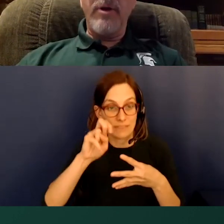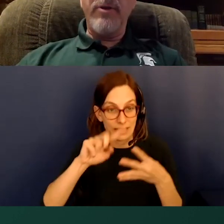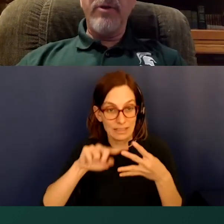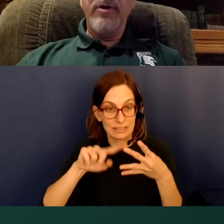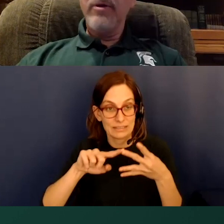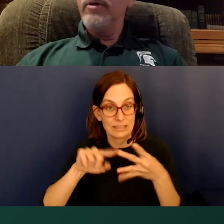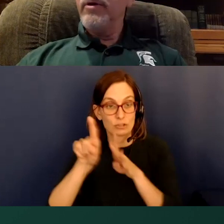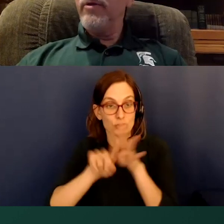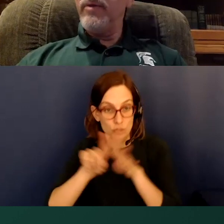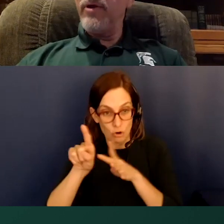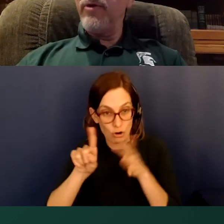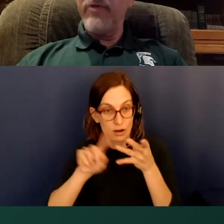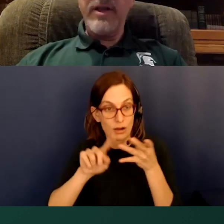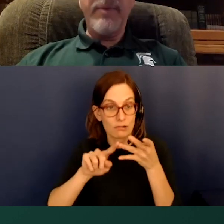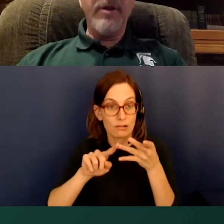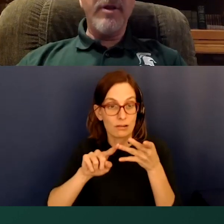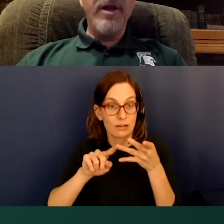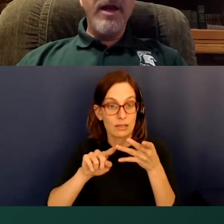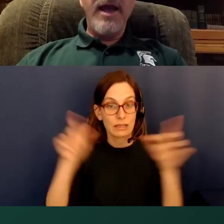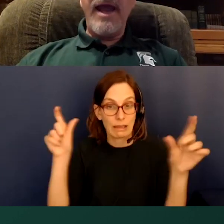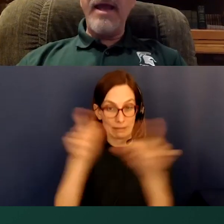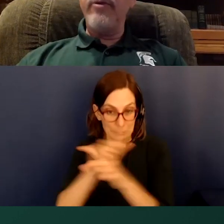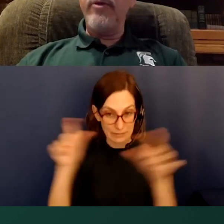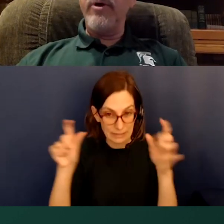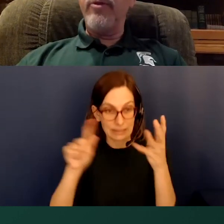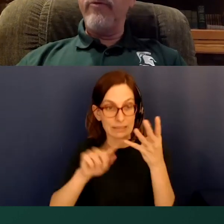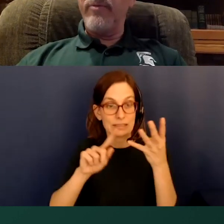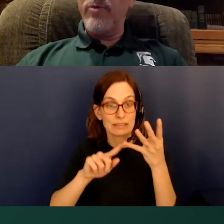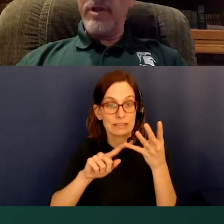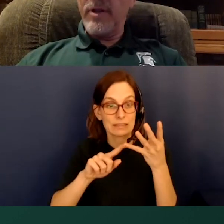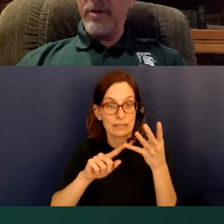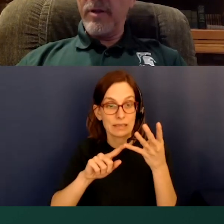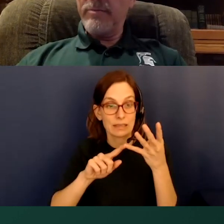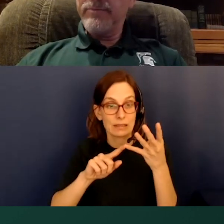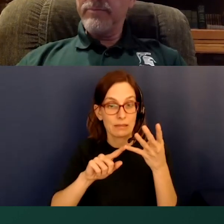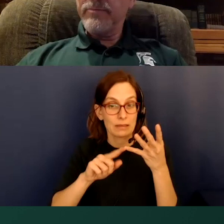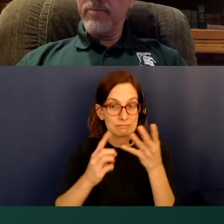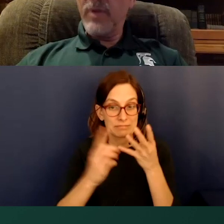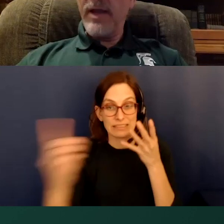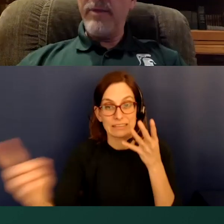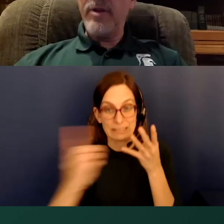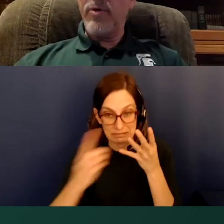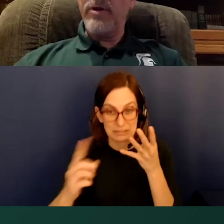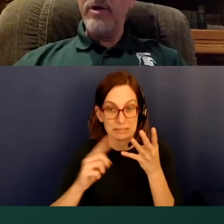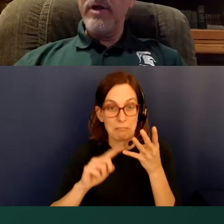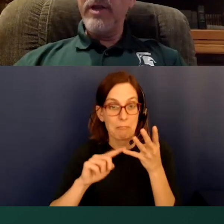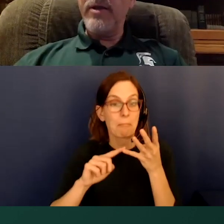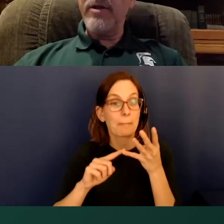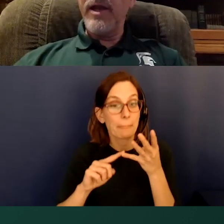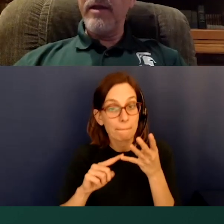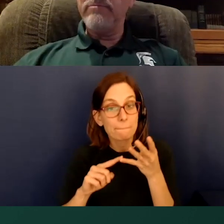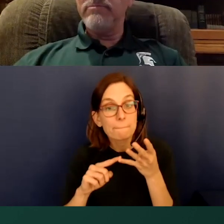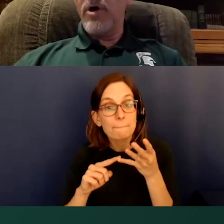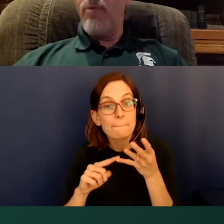star month, the month of eclipses, and the month of the moon's distance. Okay, and this one